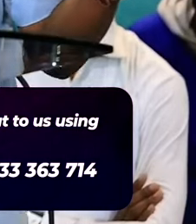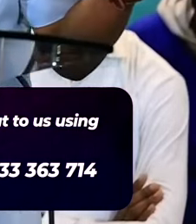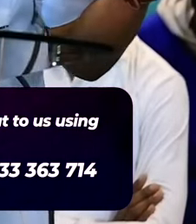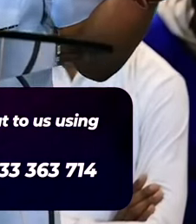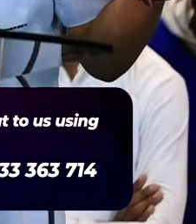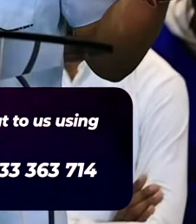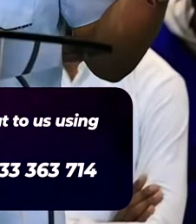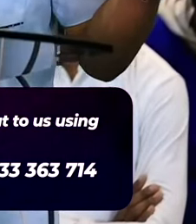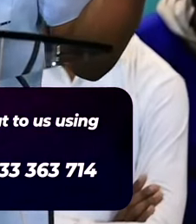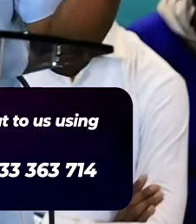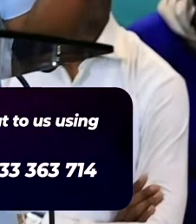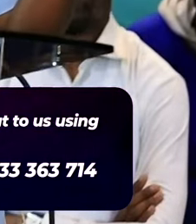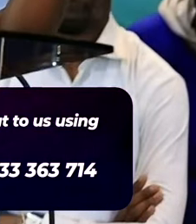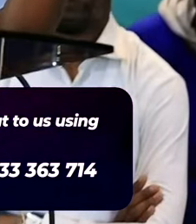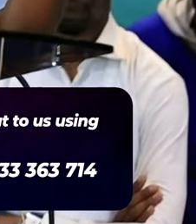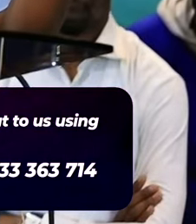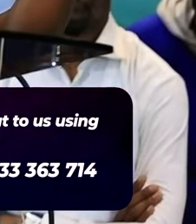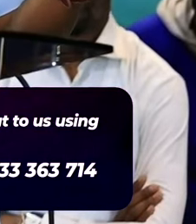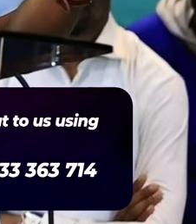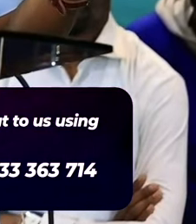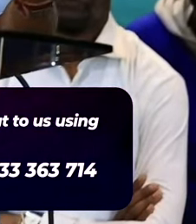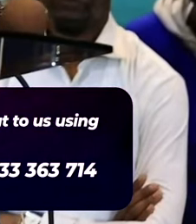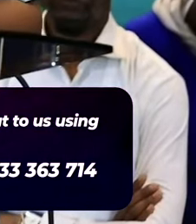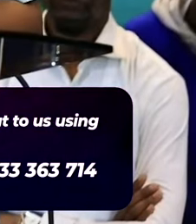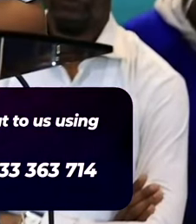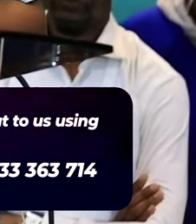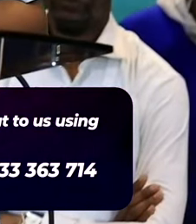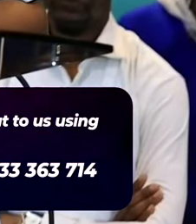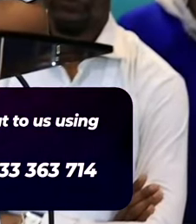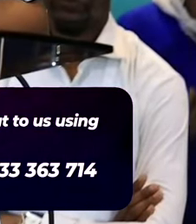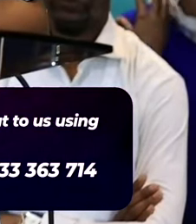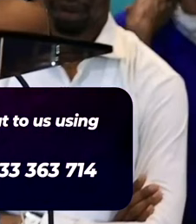tonight, we pray in the name of Jesus